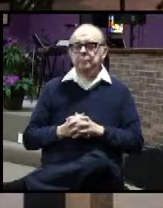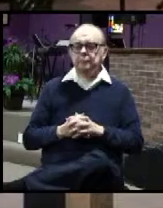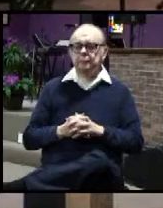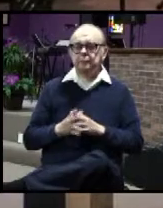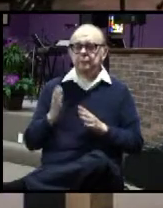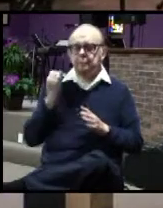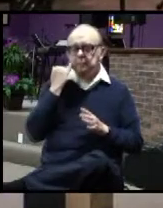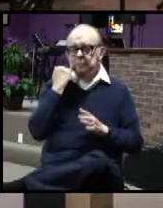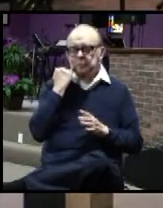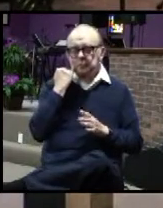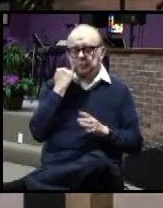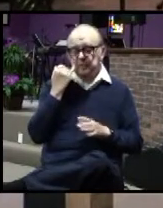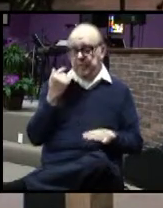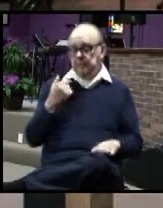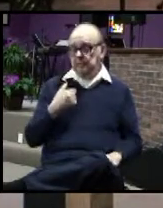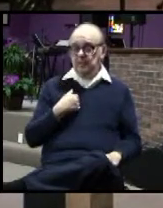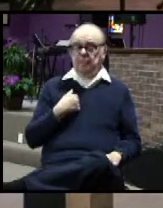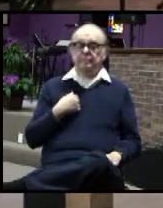if I was to